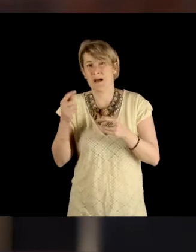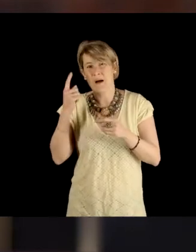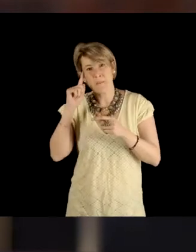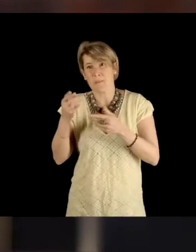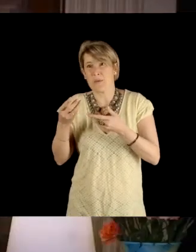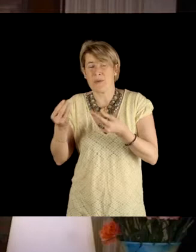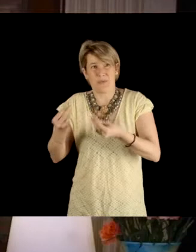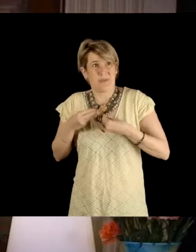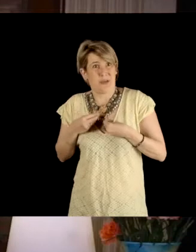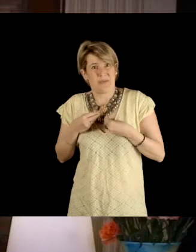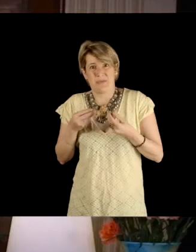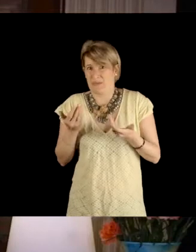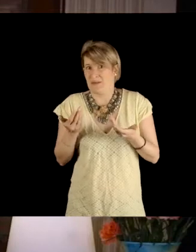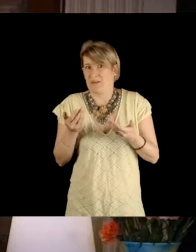stronger.